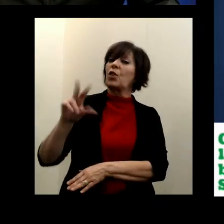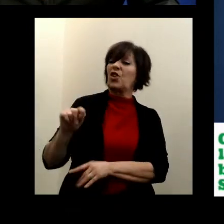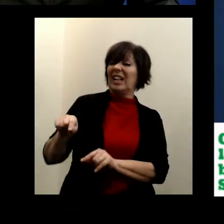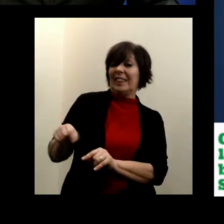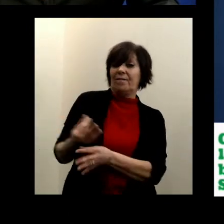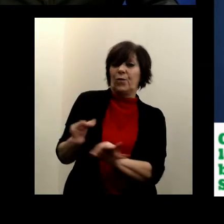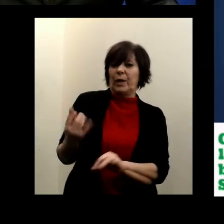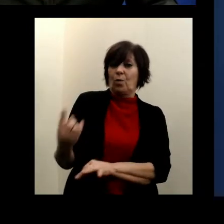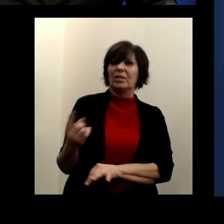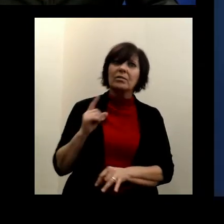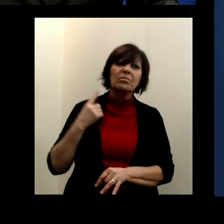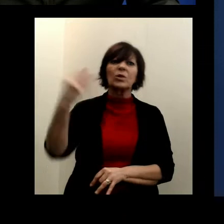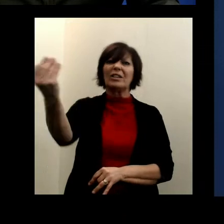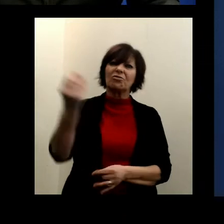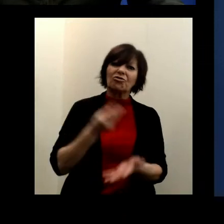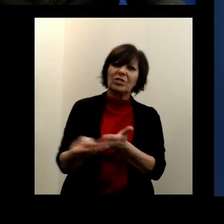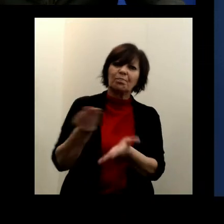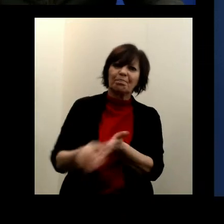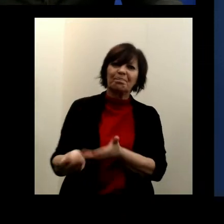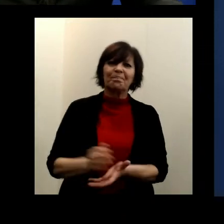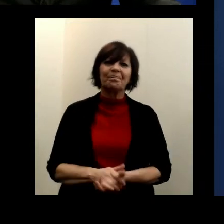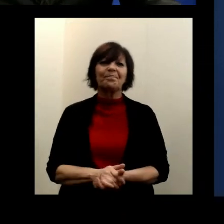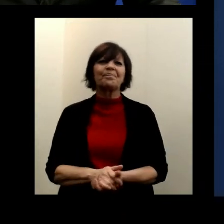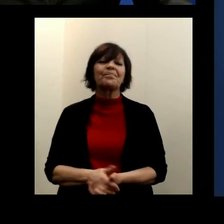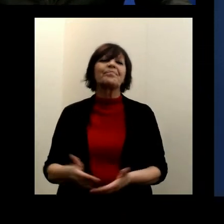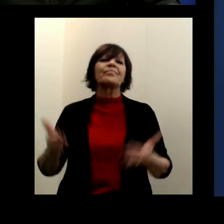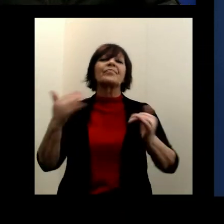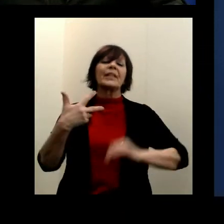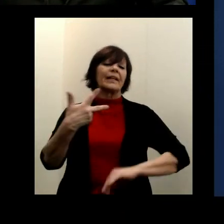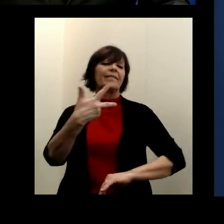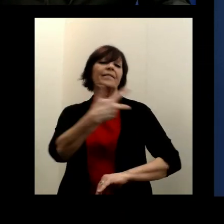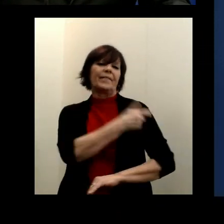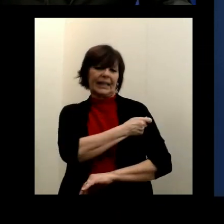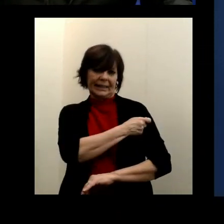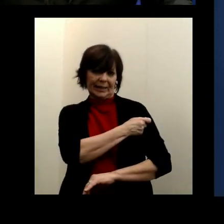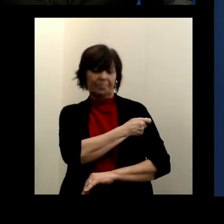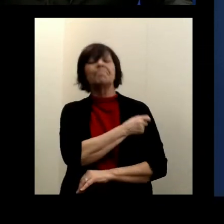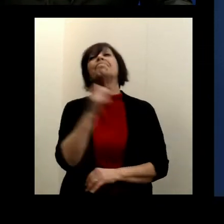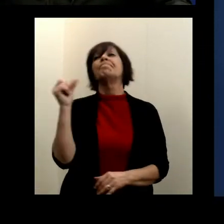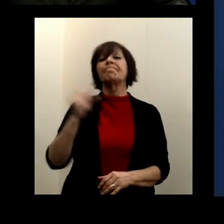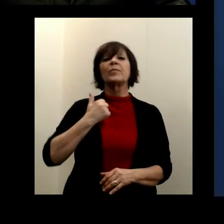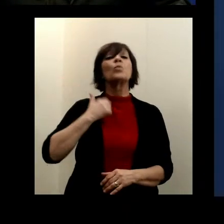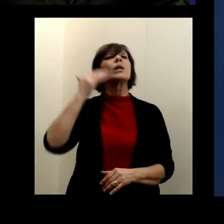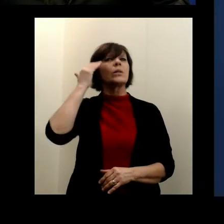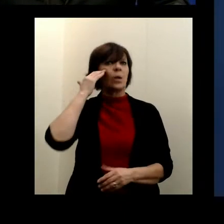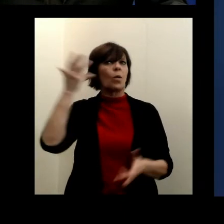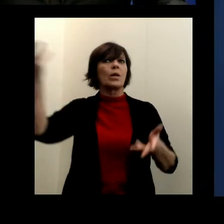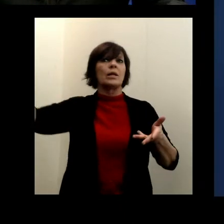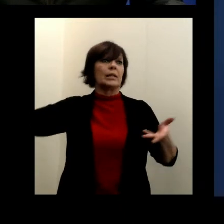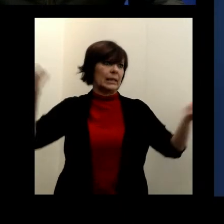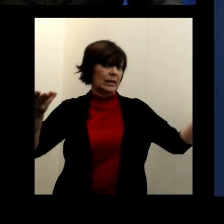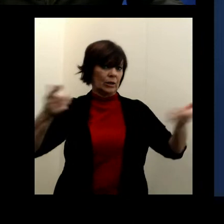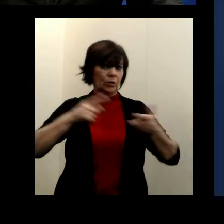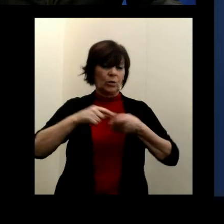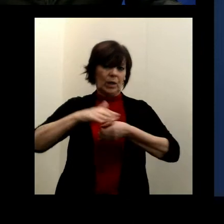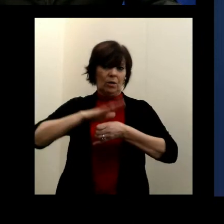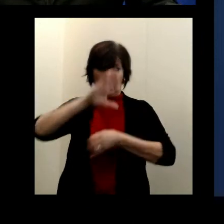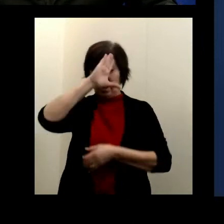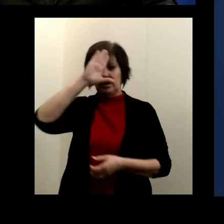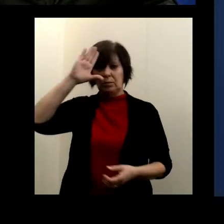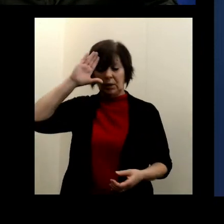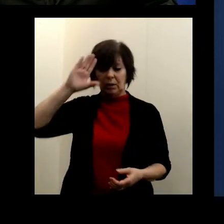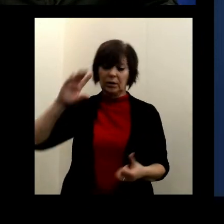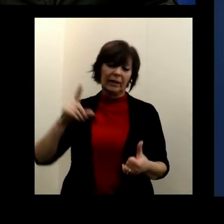there and do some shopping. Vaccine delivery, briefly, we do know vaccines have been delivered to area hospitals. The first